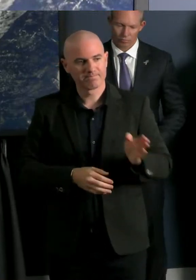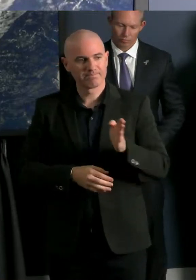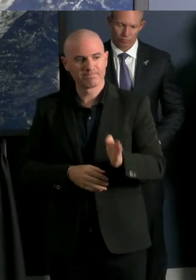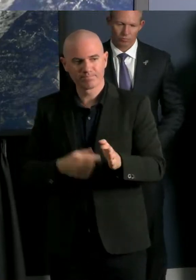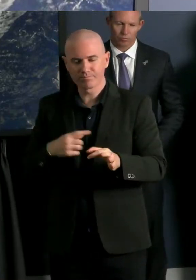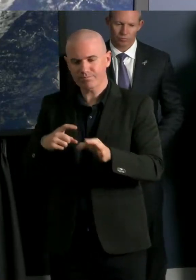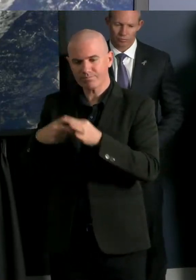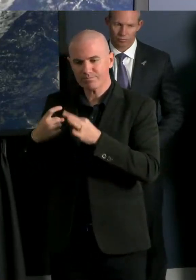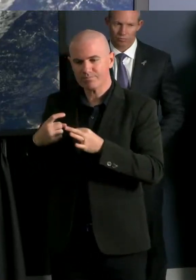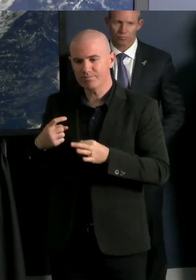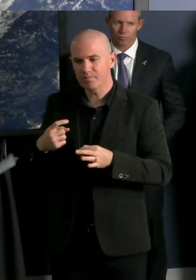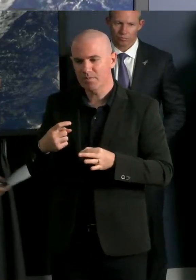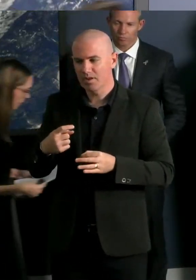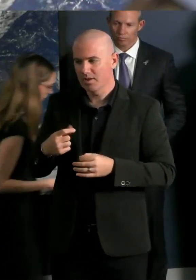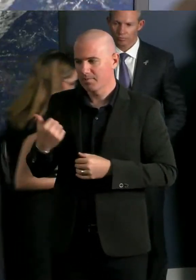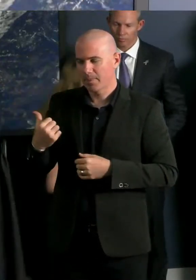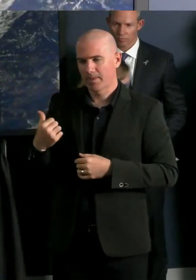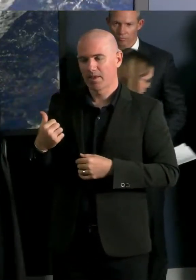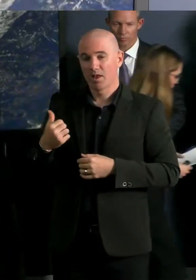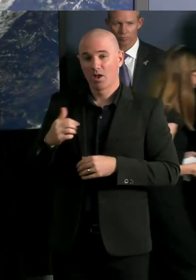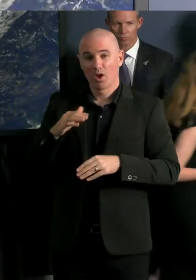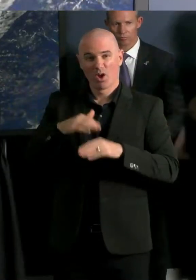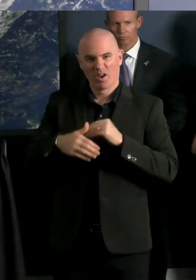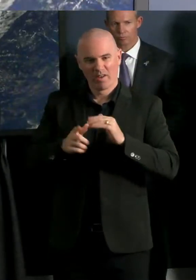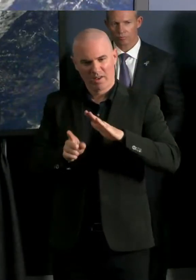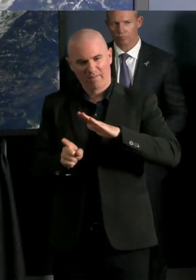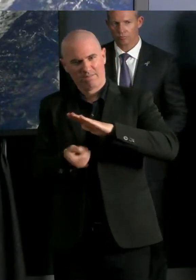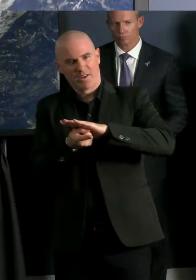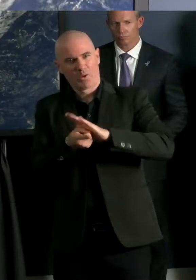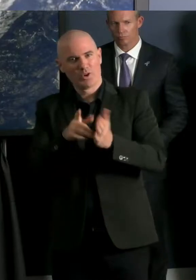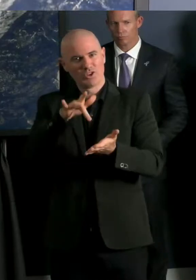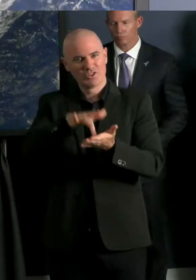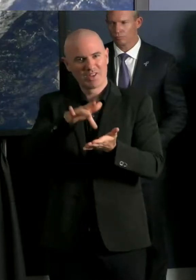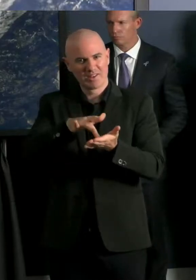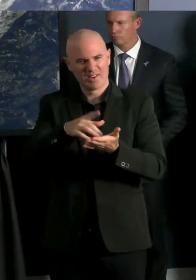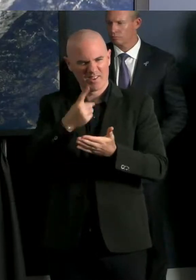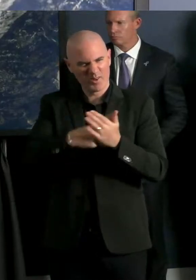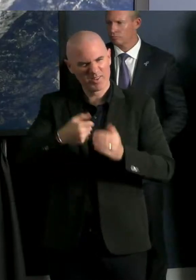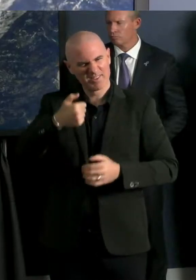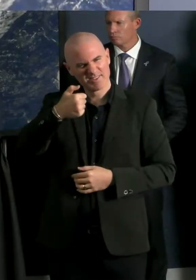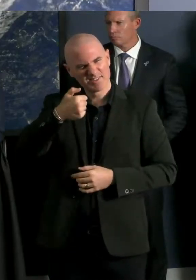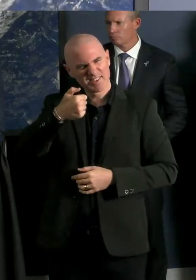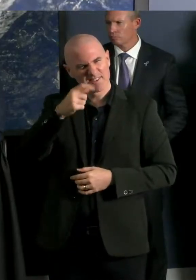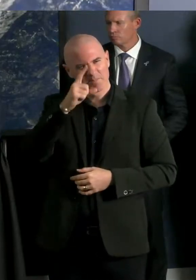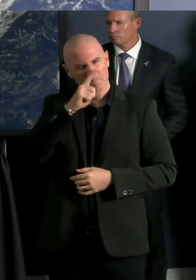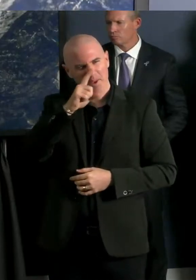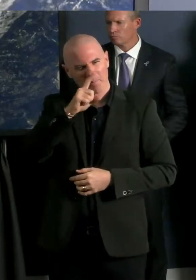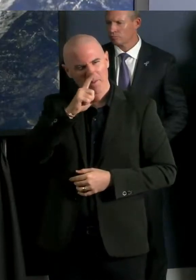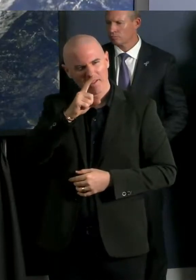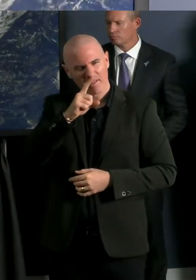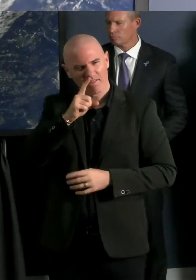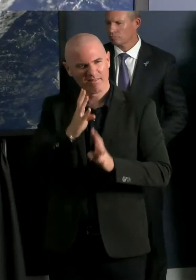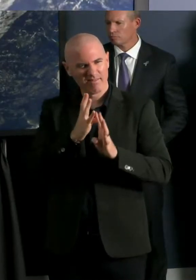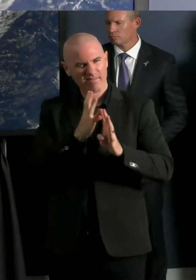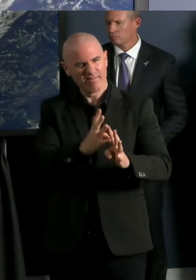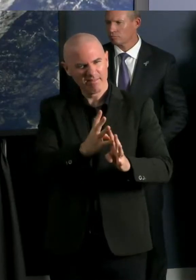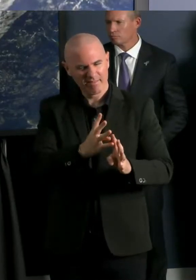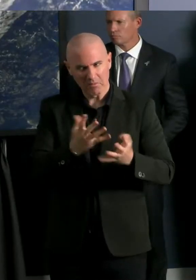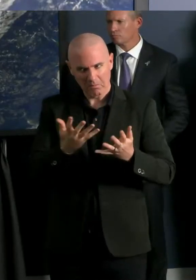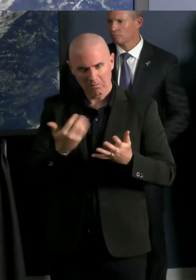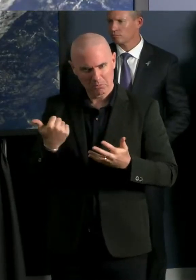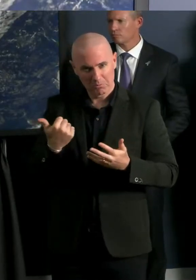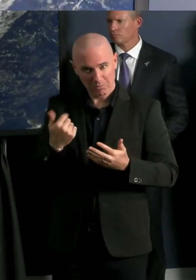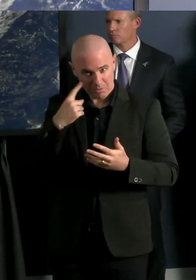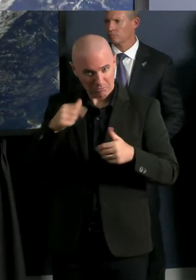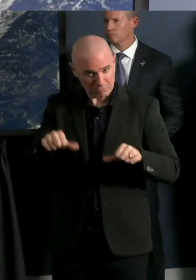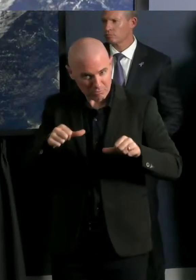Evacuations, perhaps for the Deputy Commissioner. 6 people doesn't sound like a lot of people in evacuation centres so far. Are you satisfied with that number? Would you like to have seen more people leave their